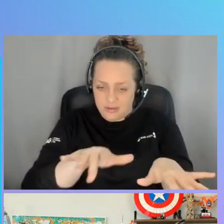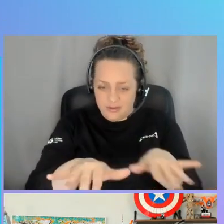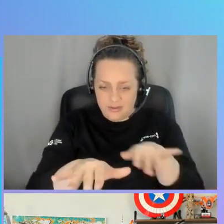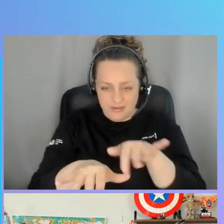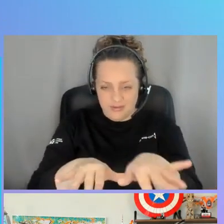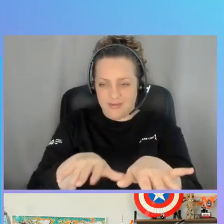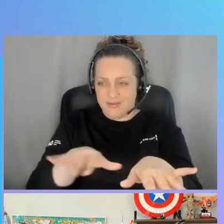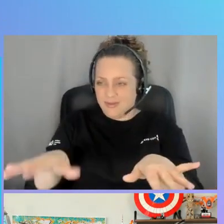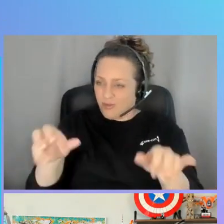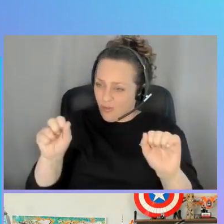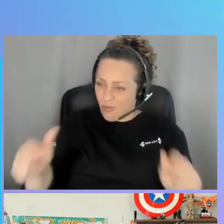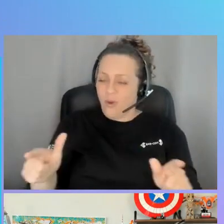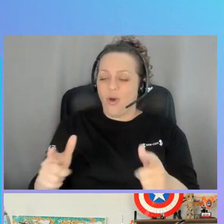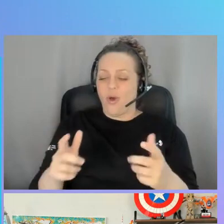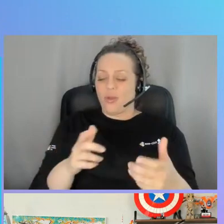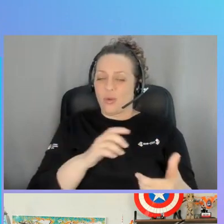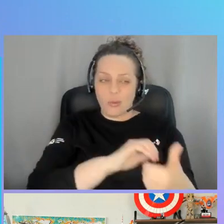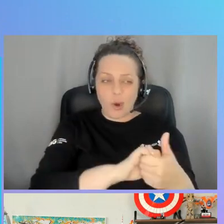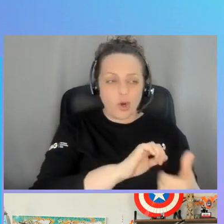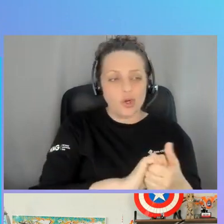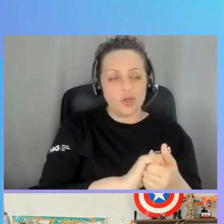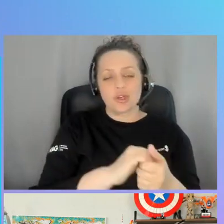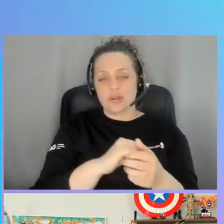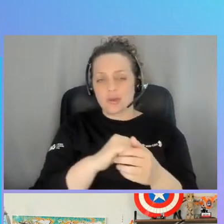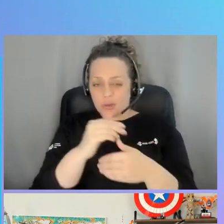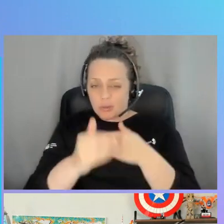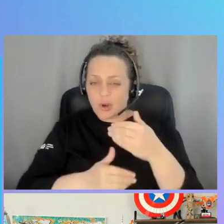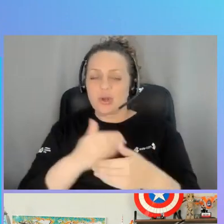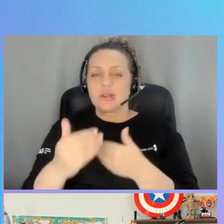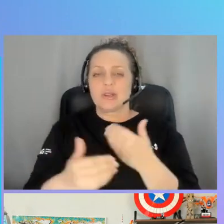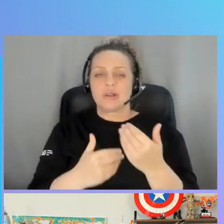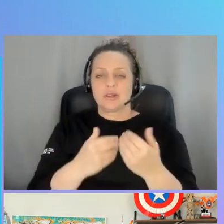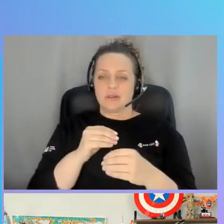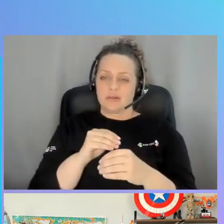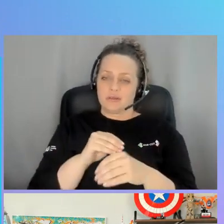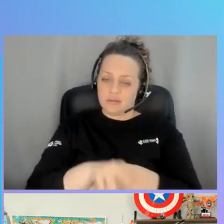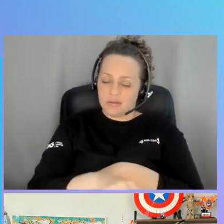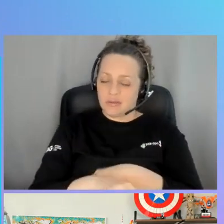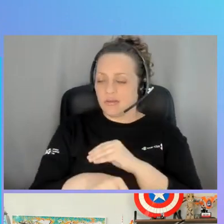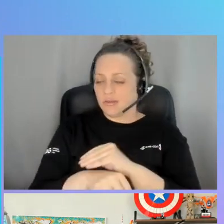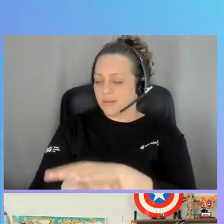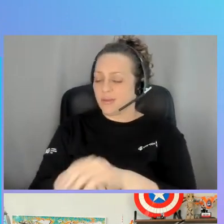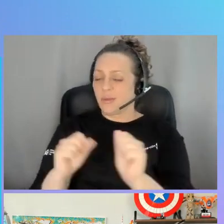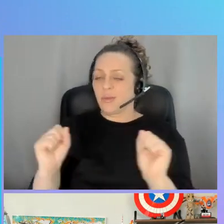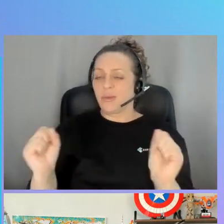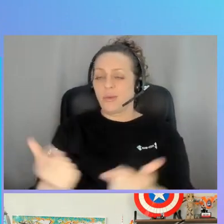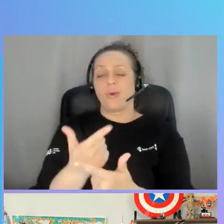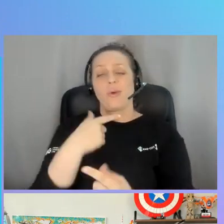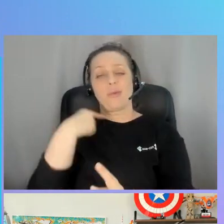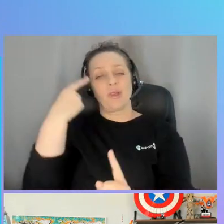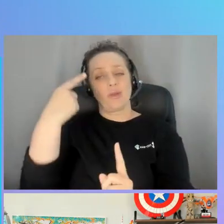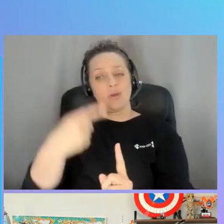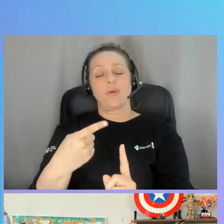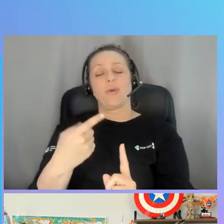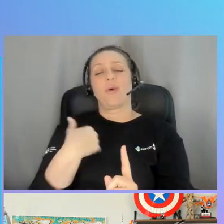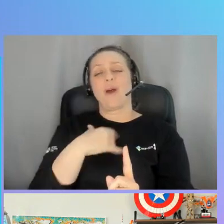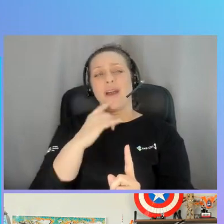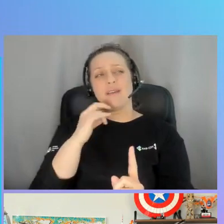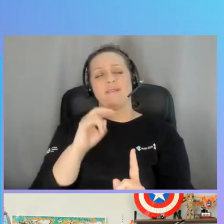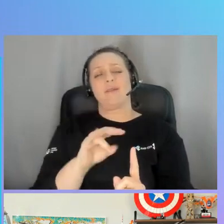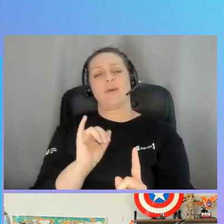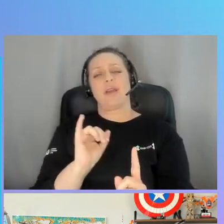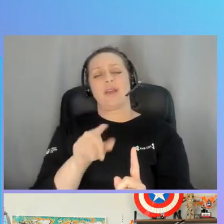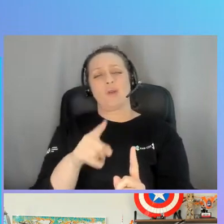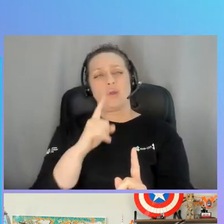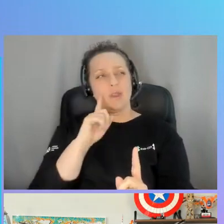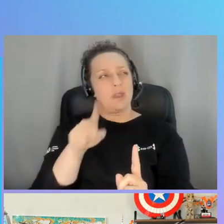different disciplines through partnerships, through these processes, right? And the whole goal here is, I kind of view it as, when